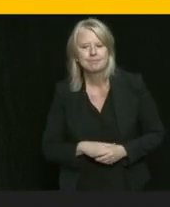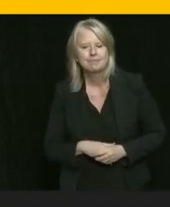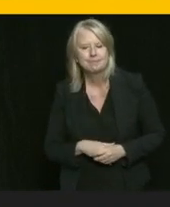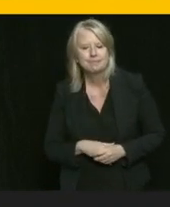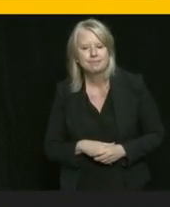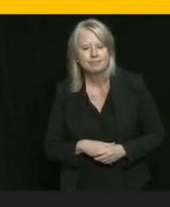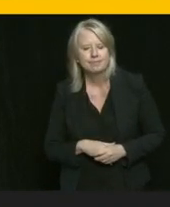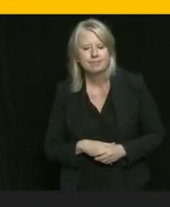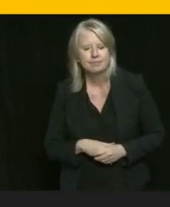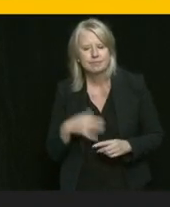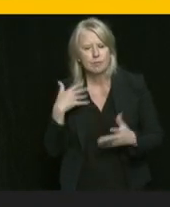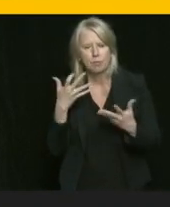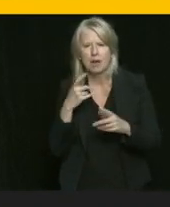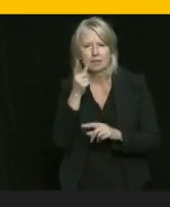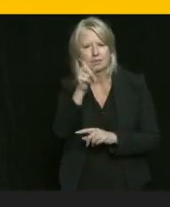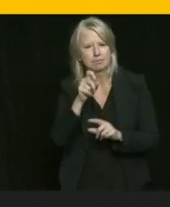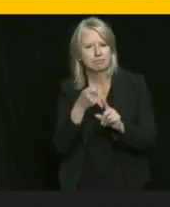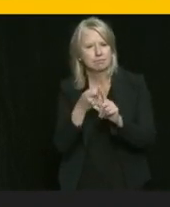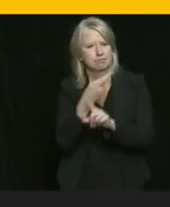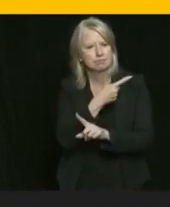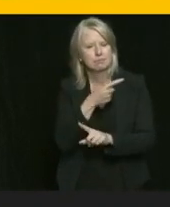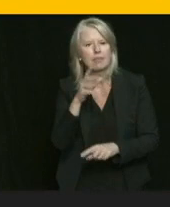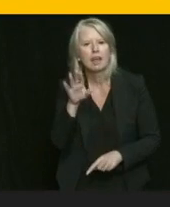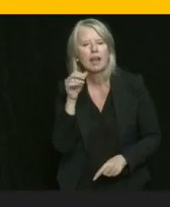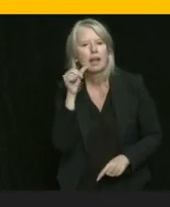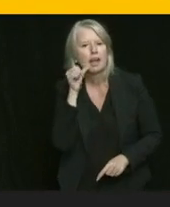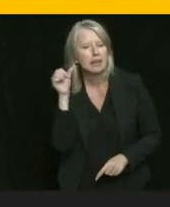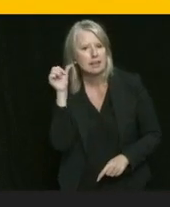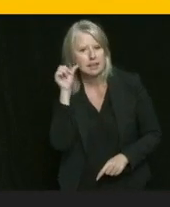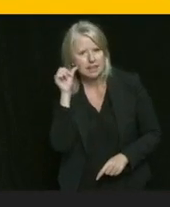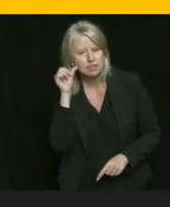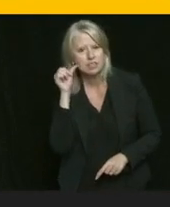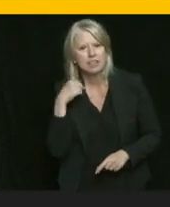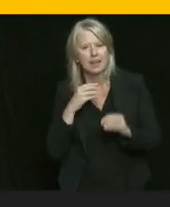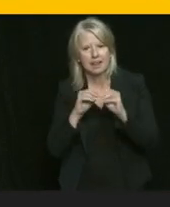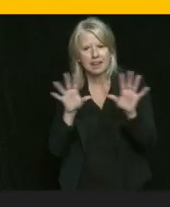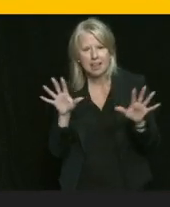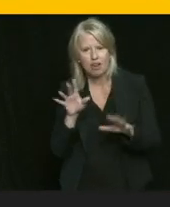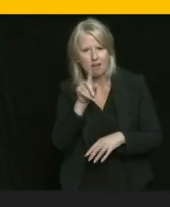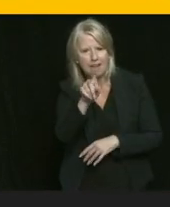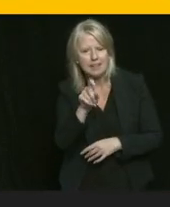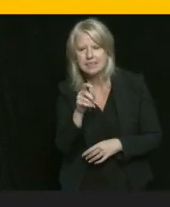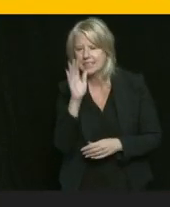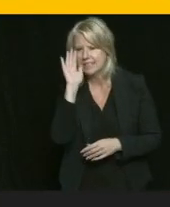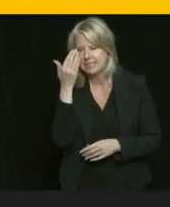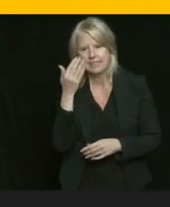about something completely different. Yesterday, we asked you a question very clearly, and you did not answer.